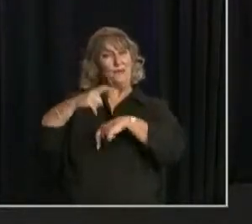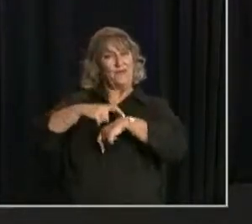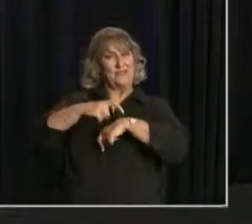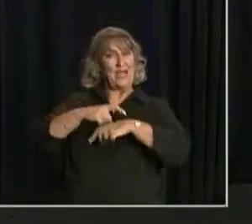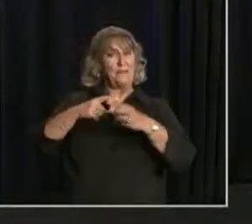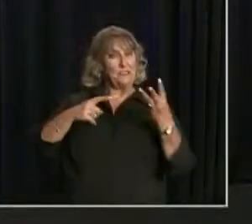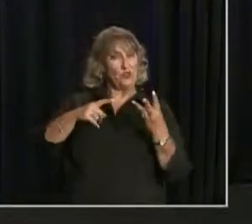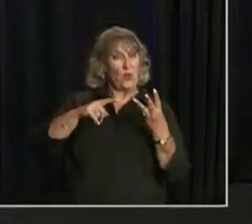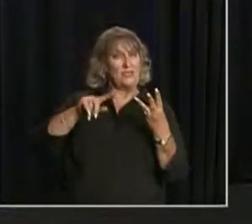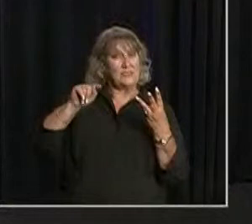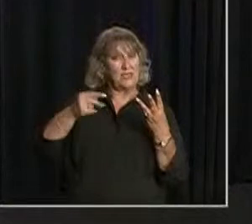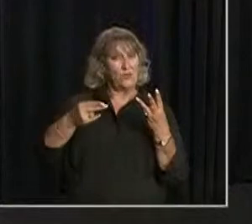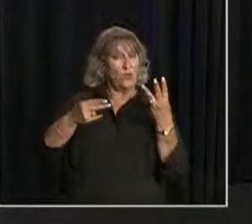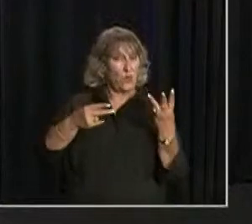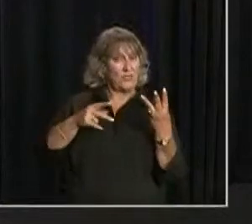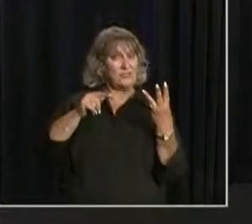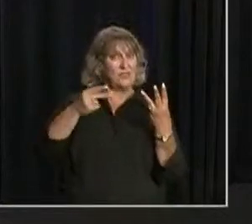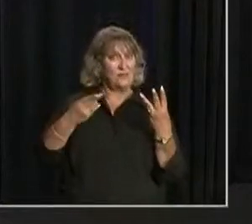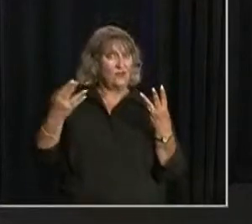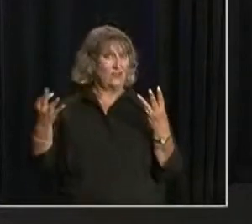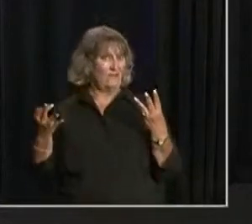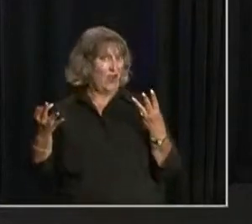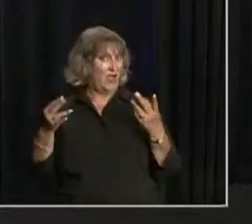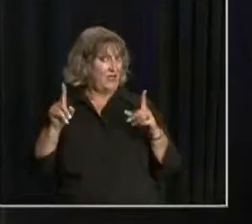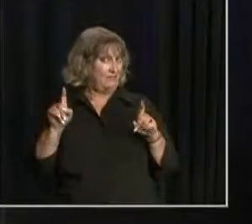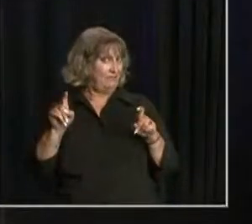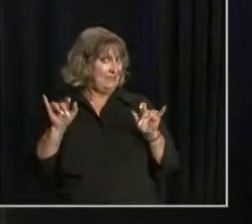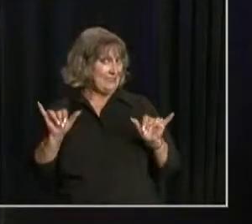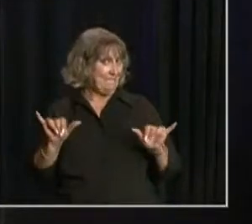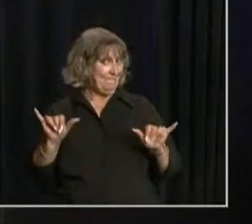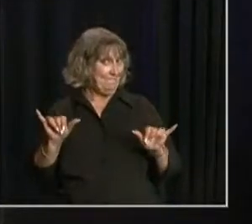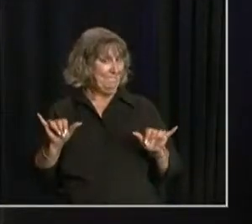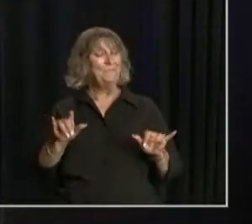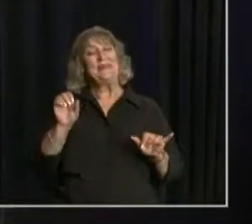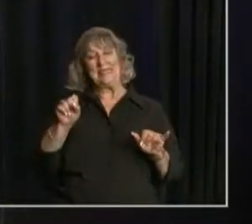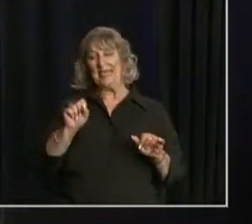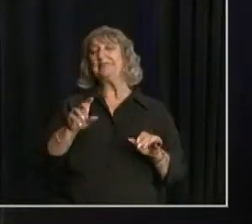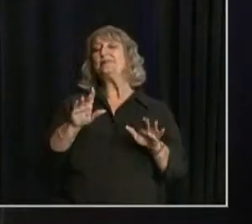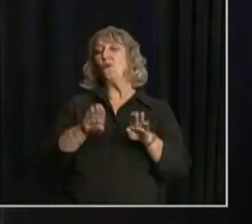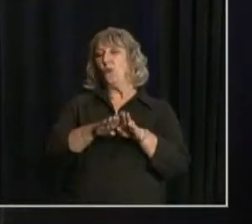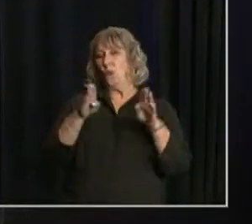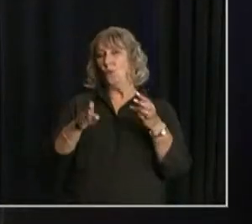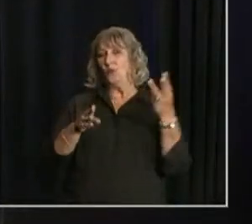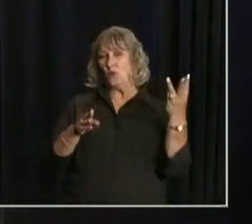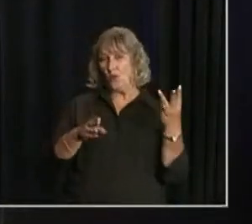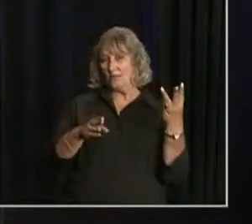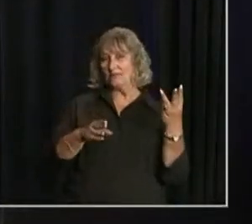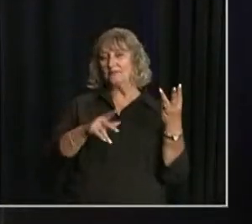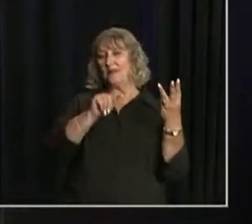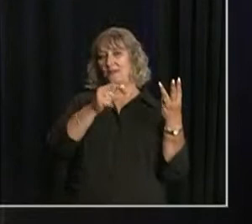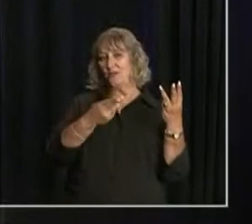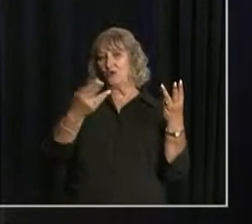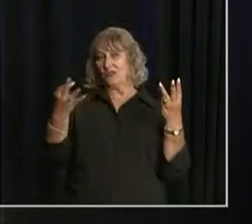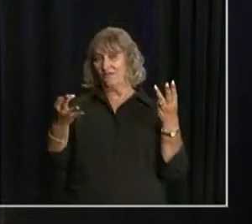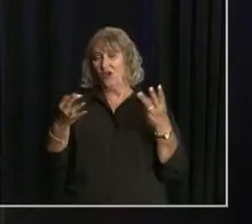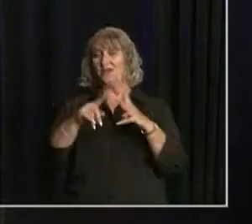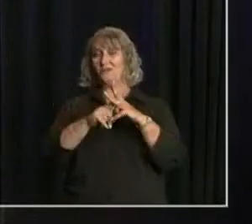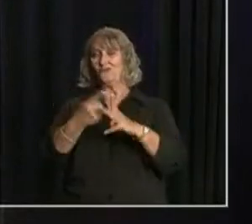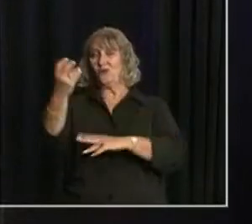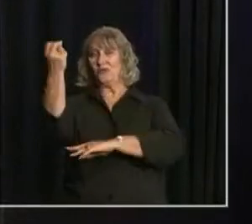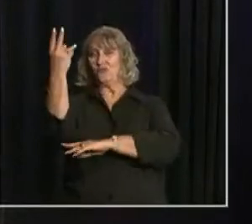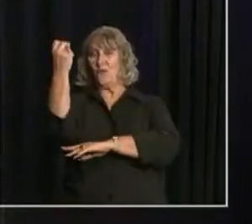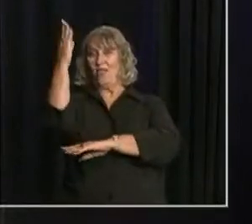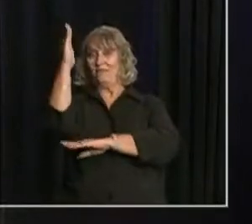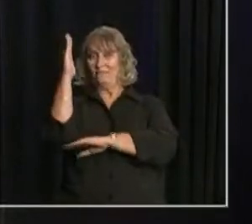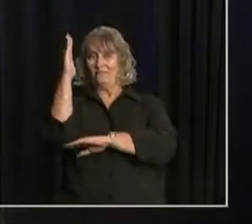for now? Yes, so the Alamo Dome hours have been adjusted for the last couple of weeks. We are open Wednesday through Friday, 12 p.m. to 8 p.m.